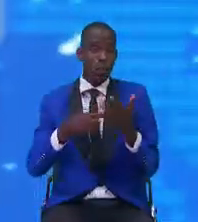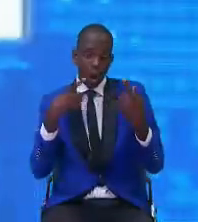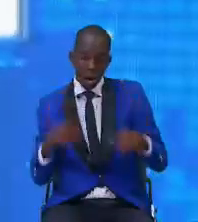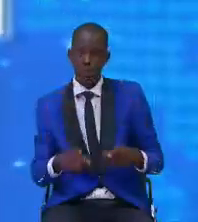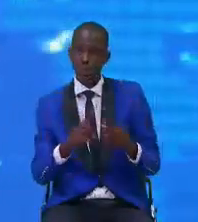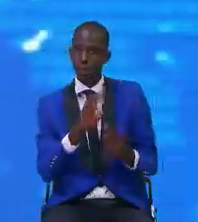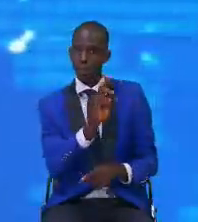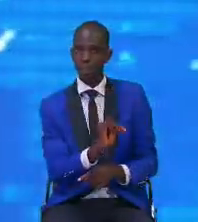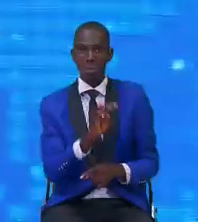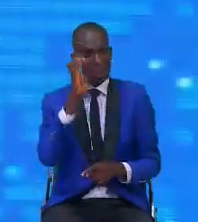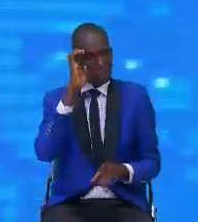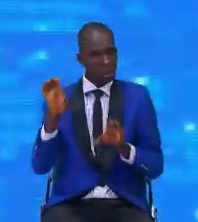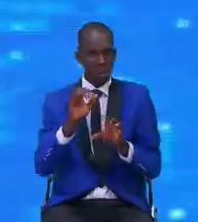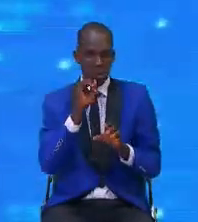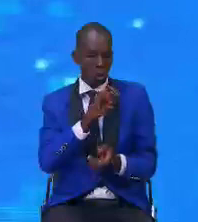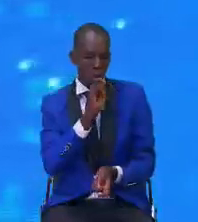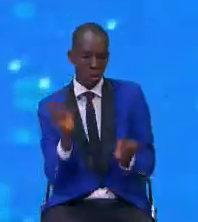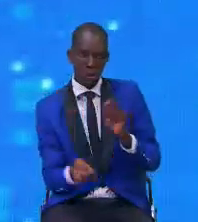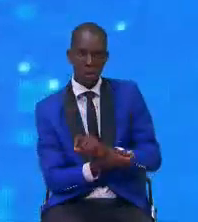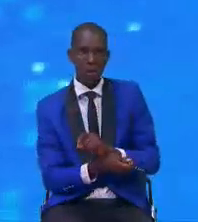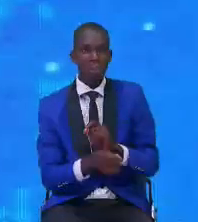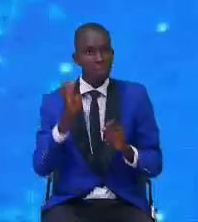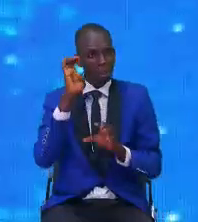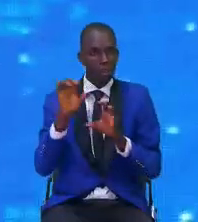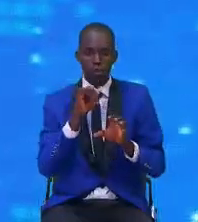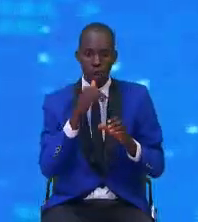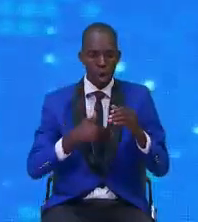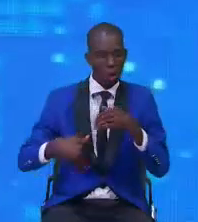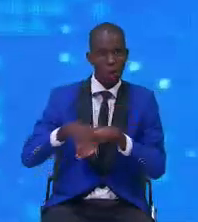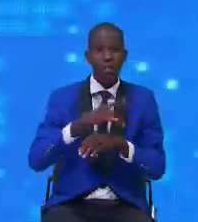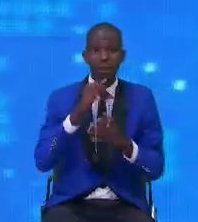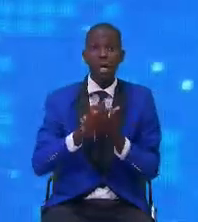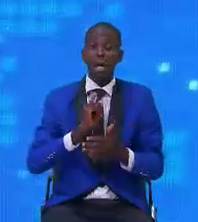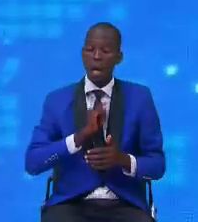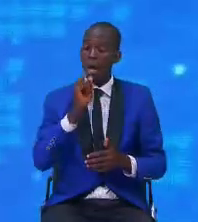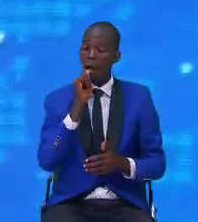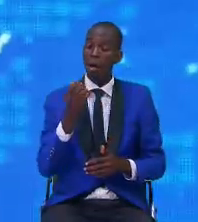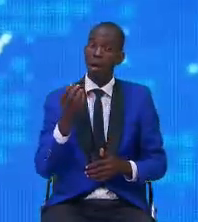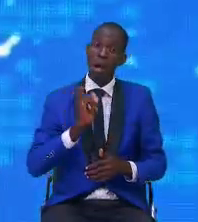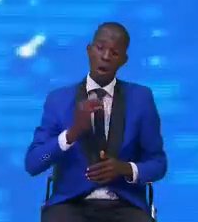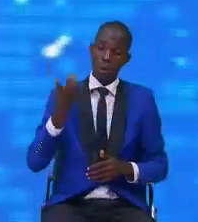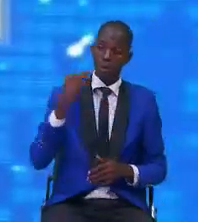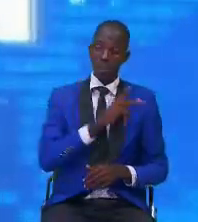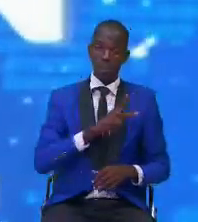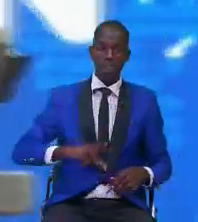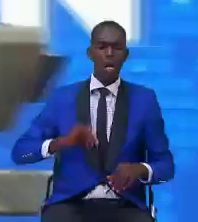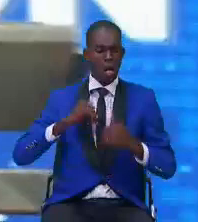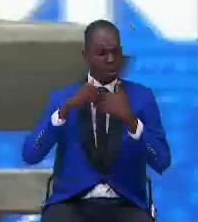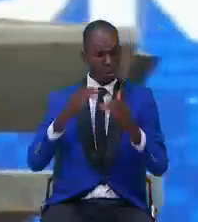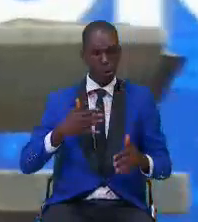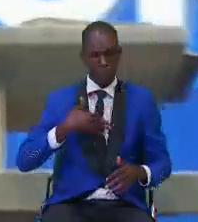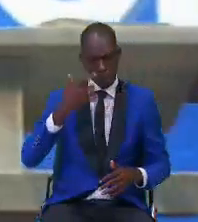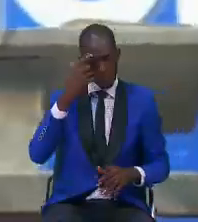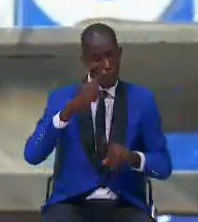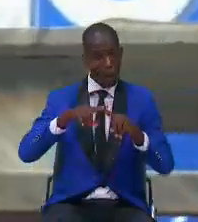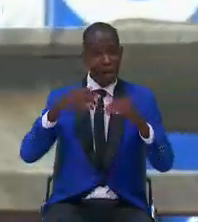didn't modify. He didn't cover up. He said, even though I was a king, I lost my senses. I lost everything. But